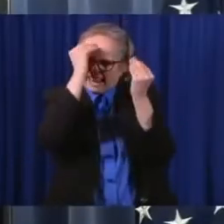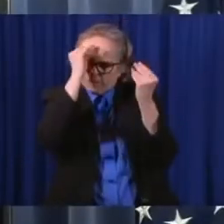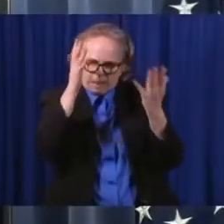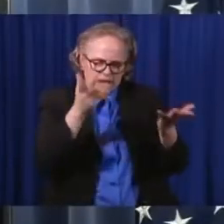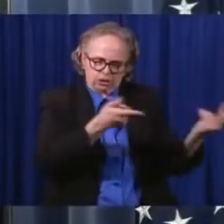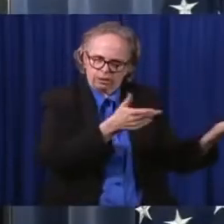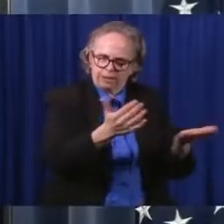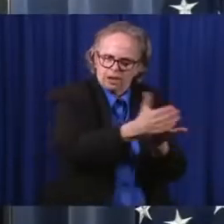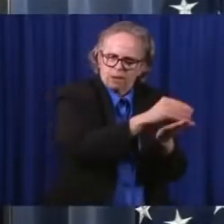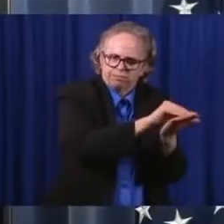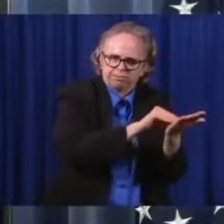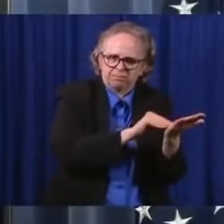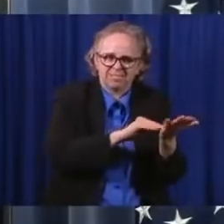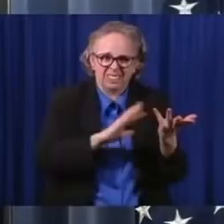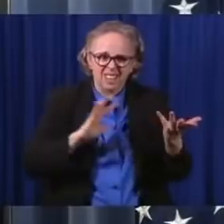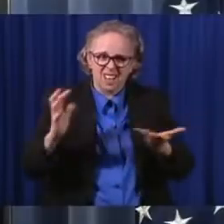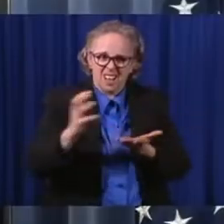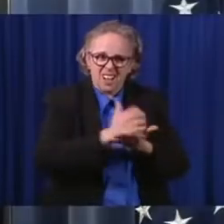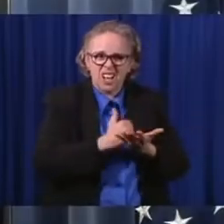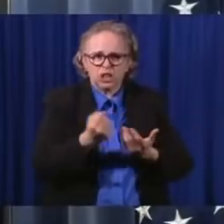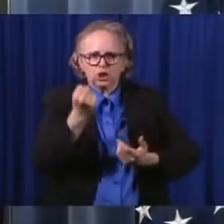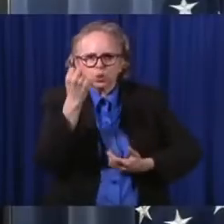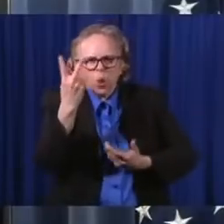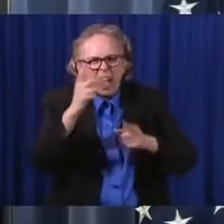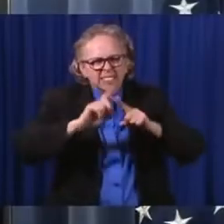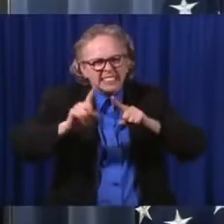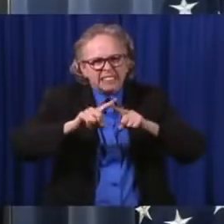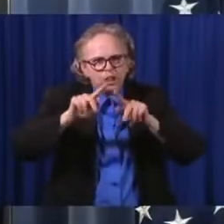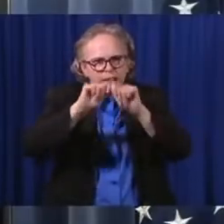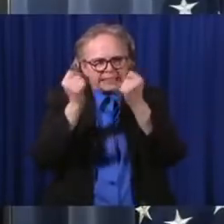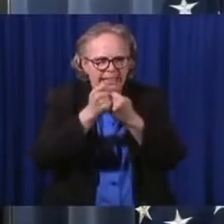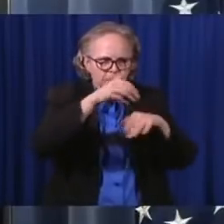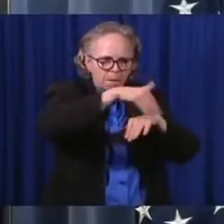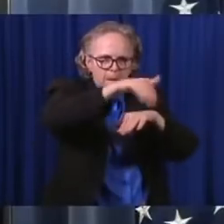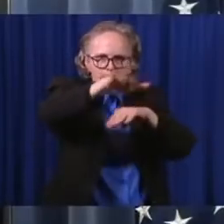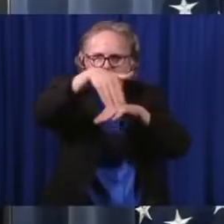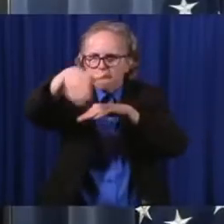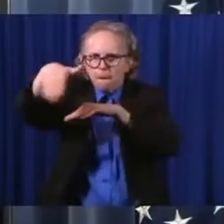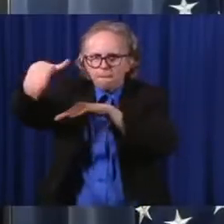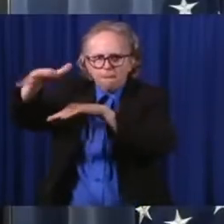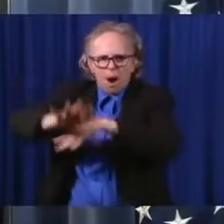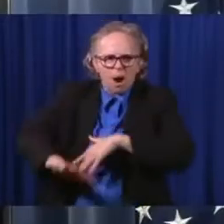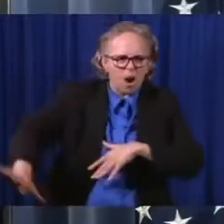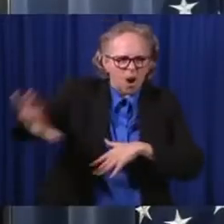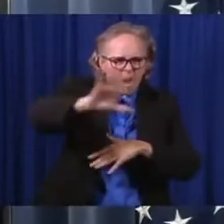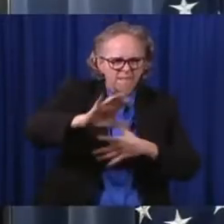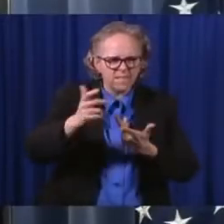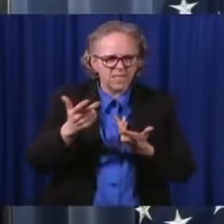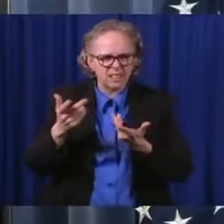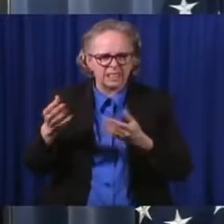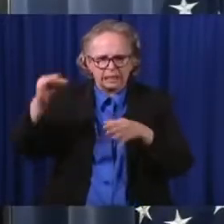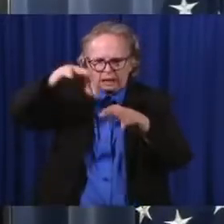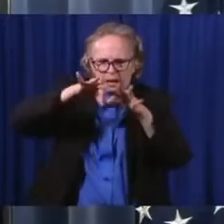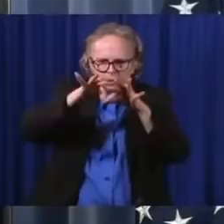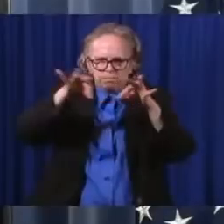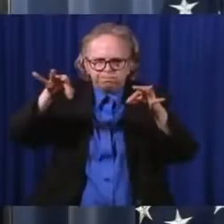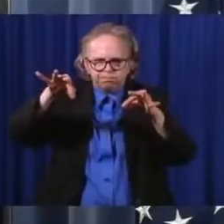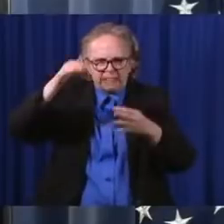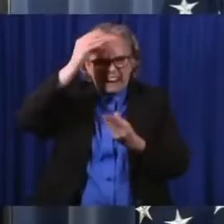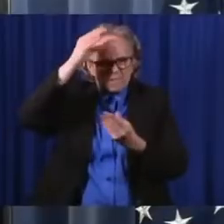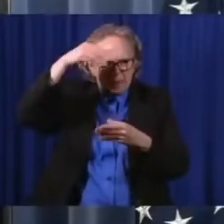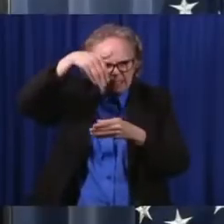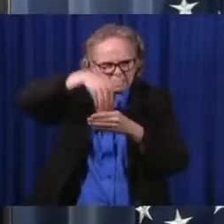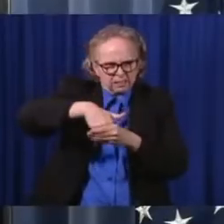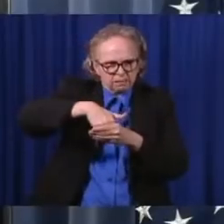that are comprised to do this, and when the specimens are collected, we seal them up so that they stay in a good condition, and we transport those